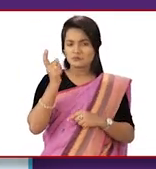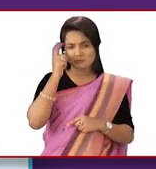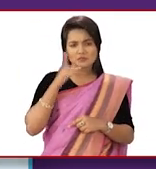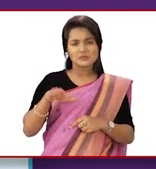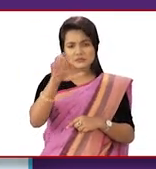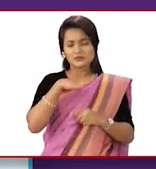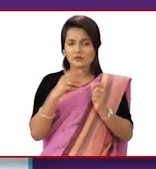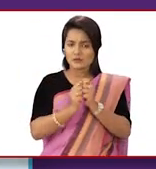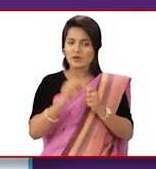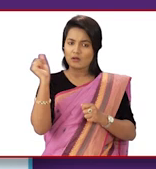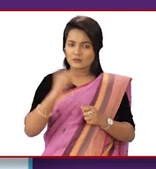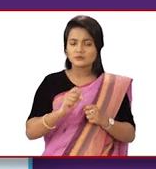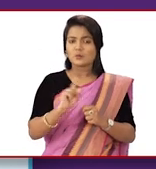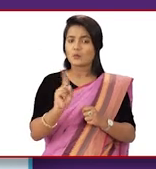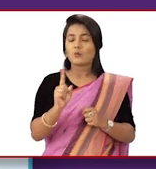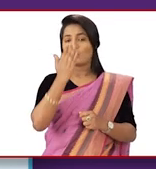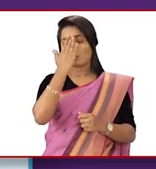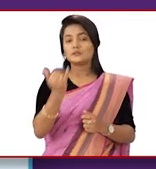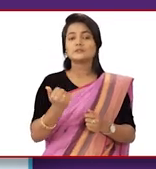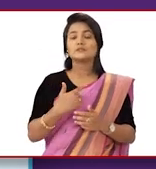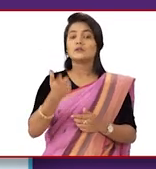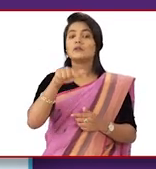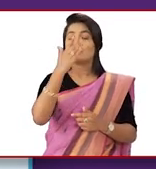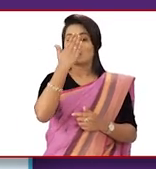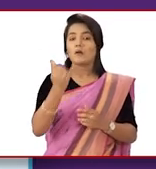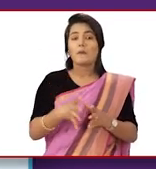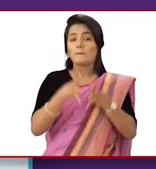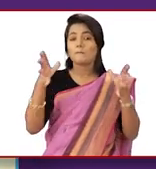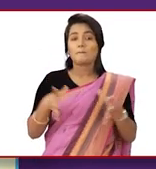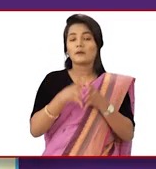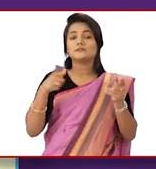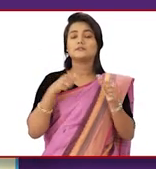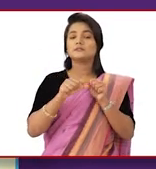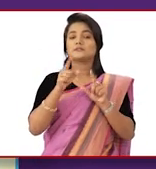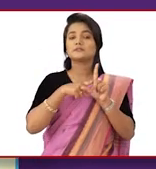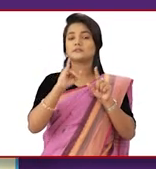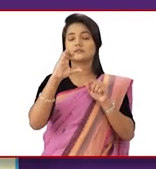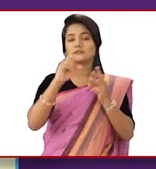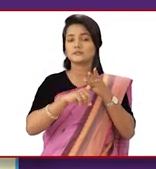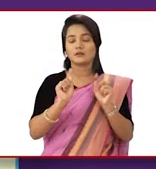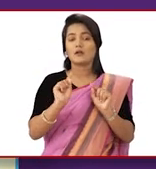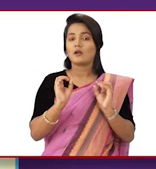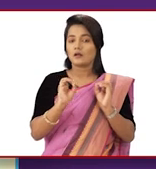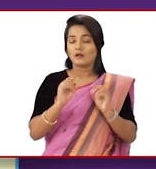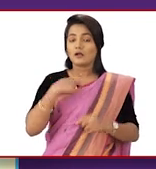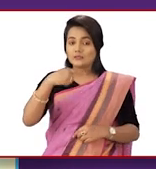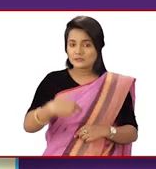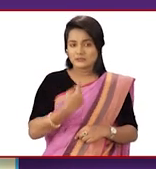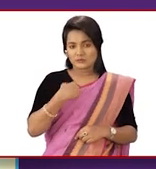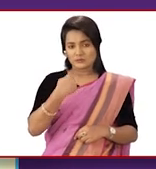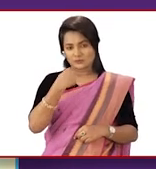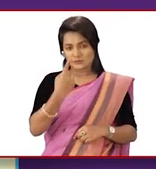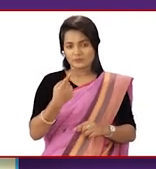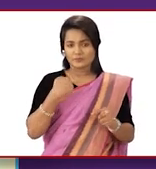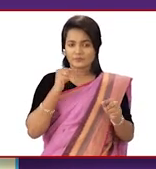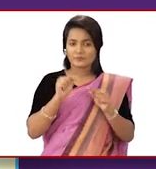doing this? And if not, why? Why do we not have more men allies? My personal take is that perhaps if we go drill down